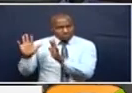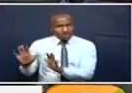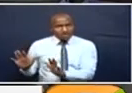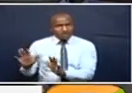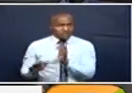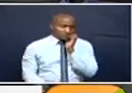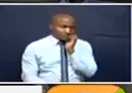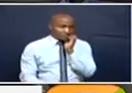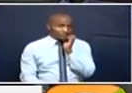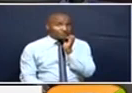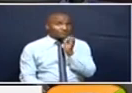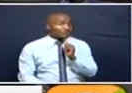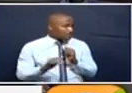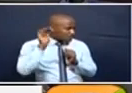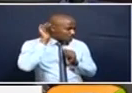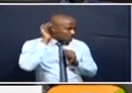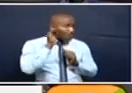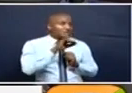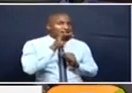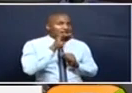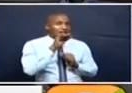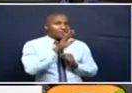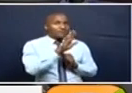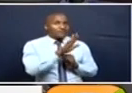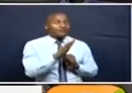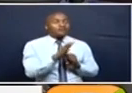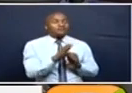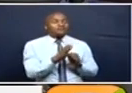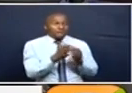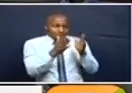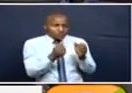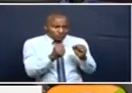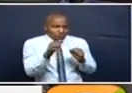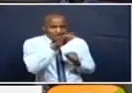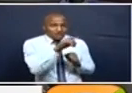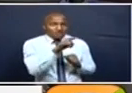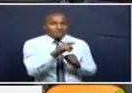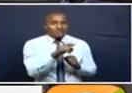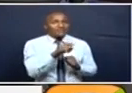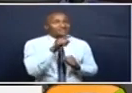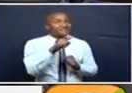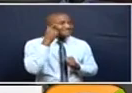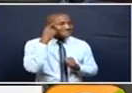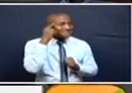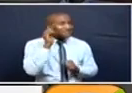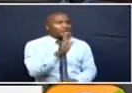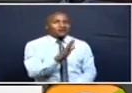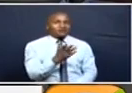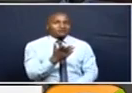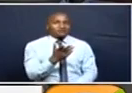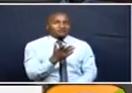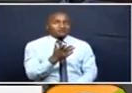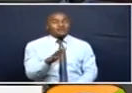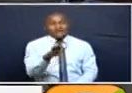hear Raila thinking, stronghold ya mtu fulani, because that is a mentality that a certain